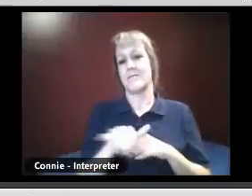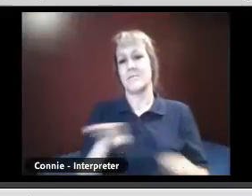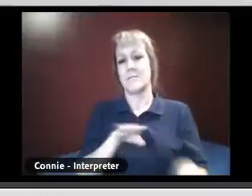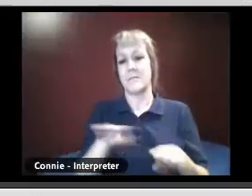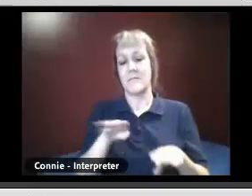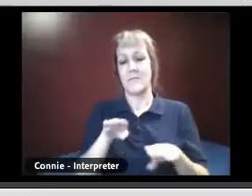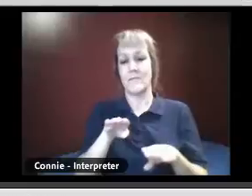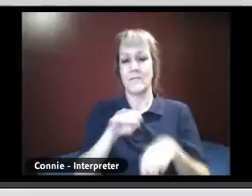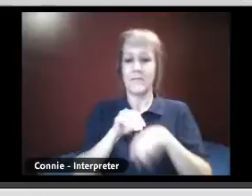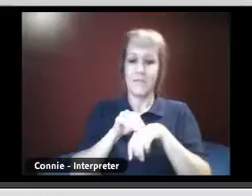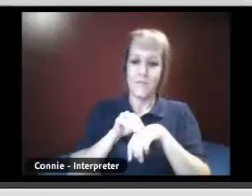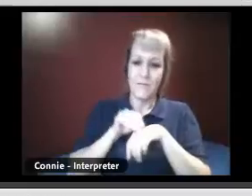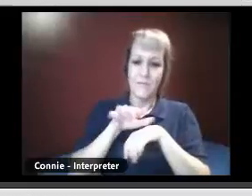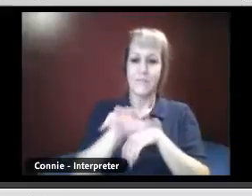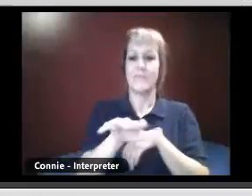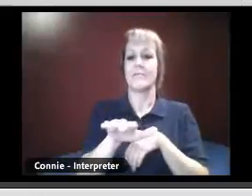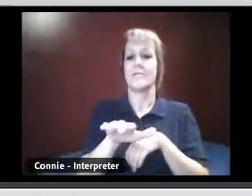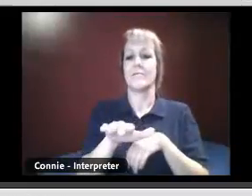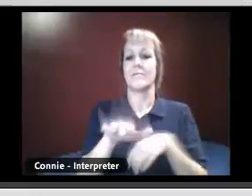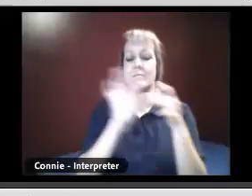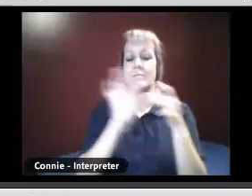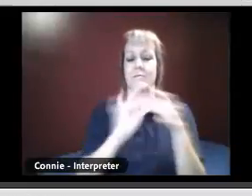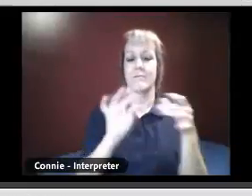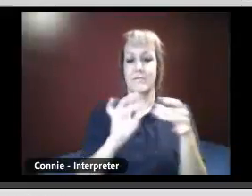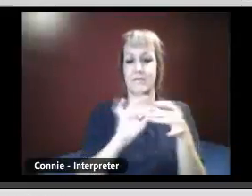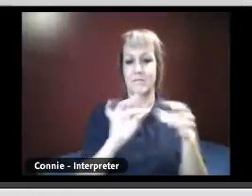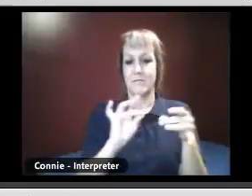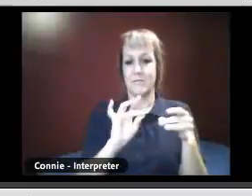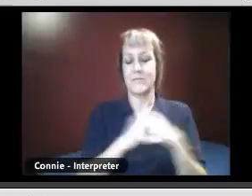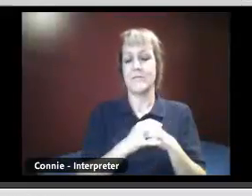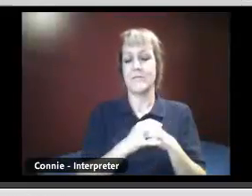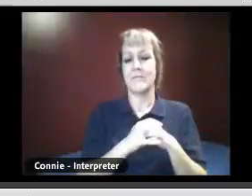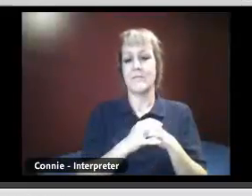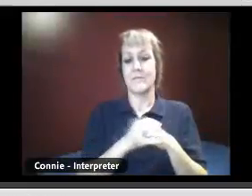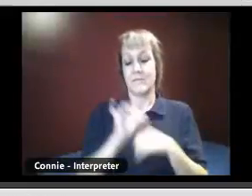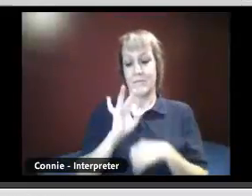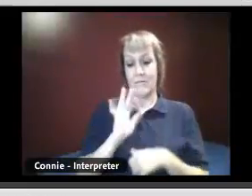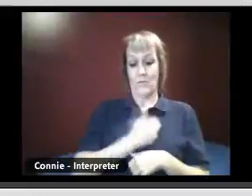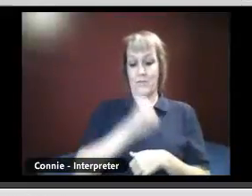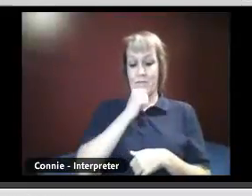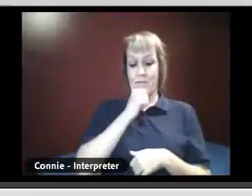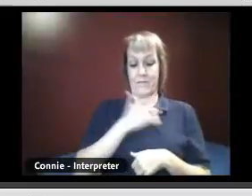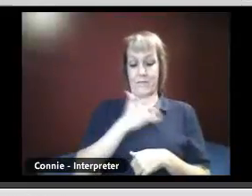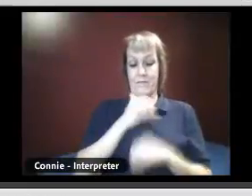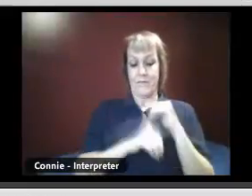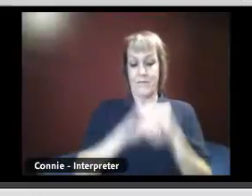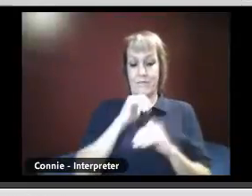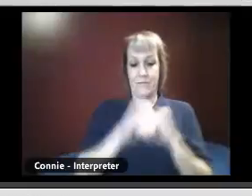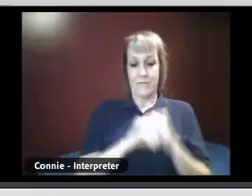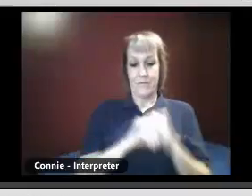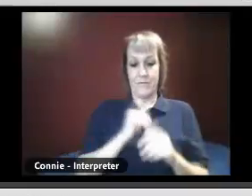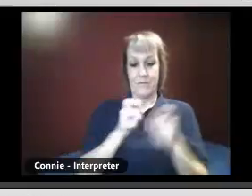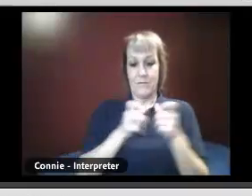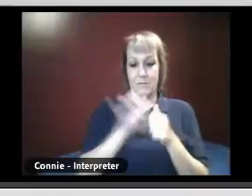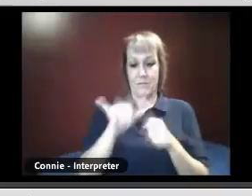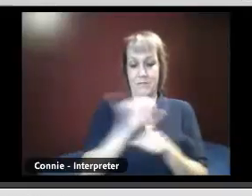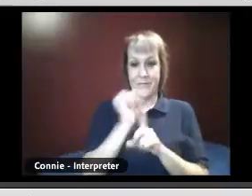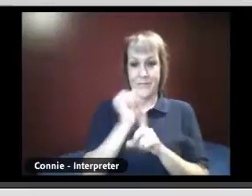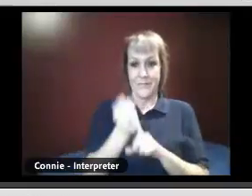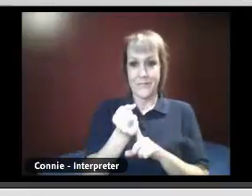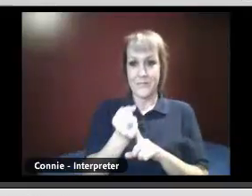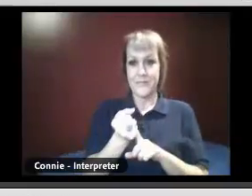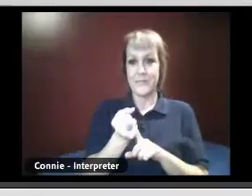these messages and our behavior come together. Because if we are not comfortable in dealing with a situation that